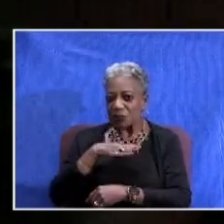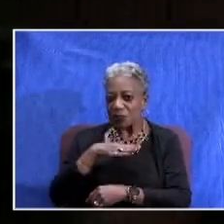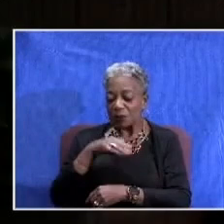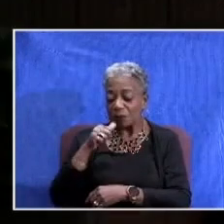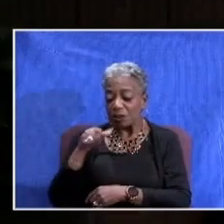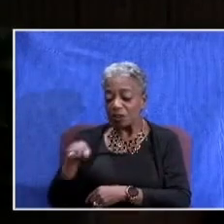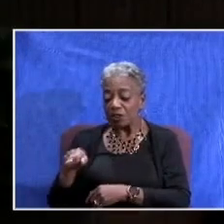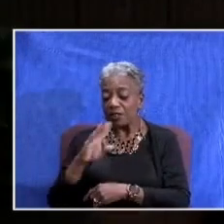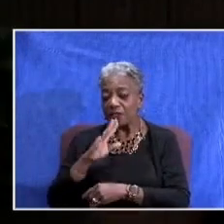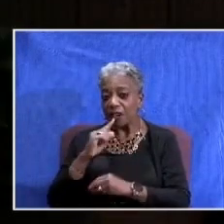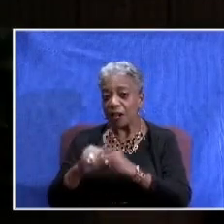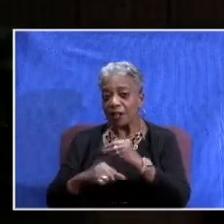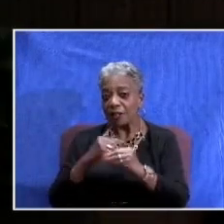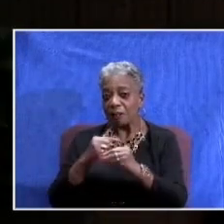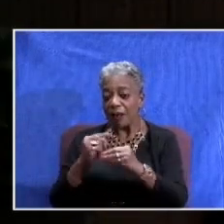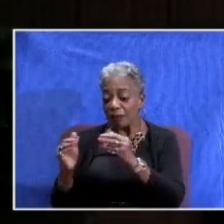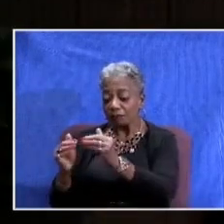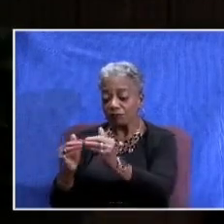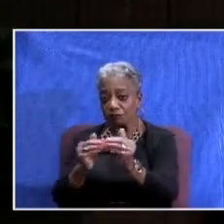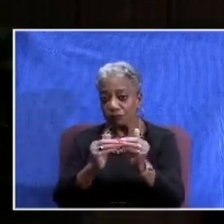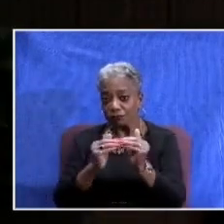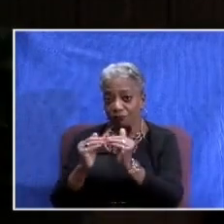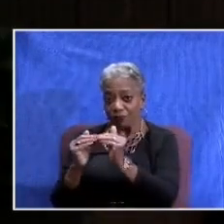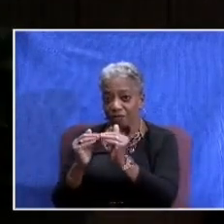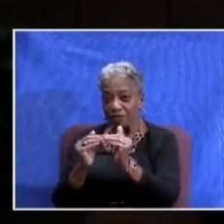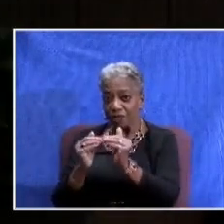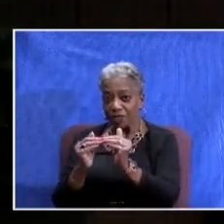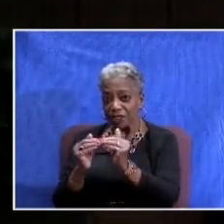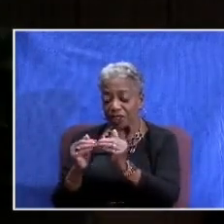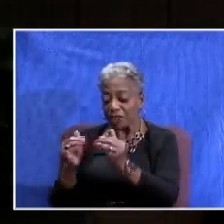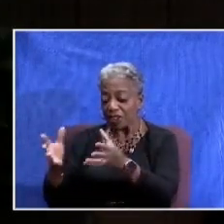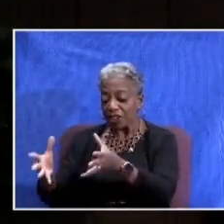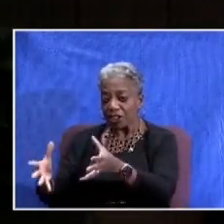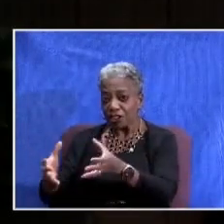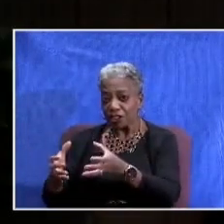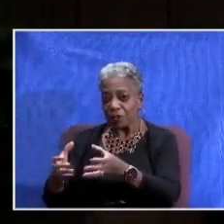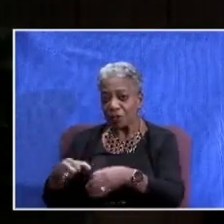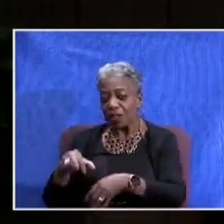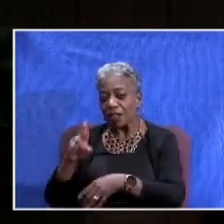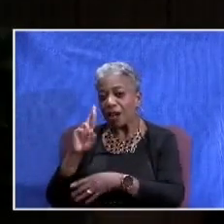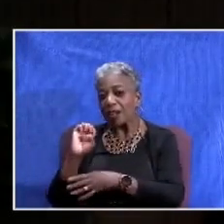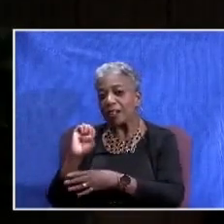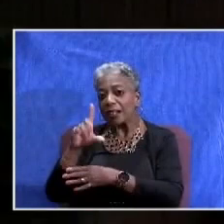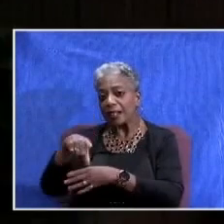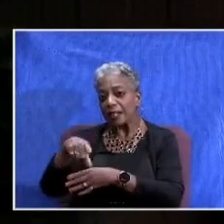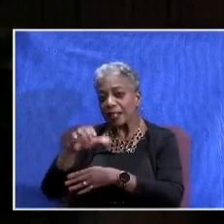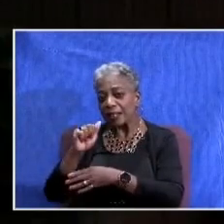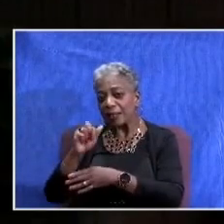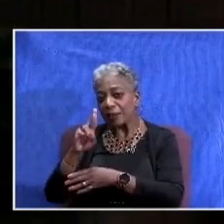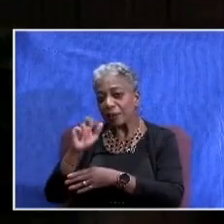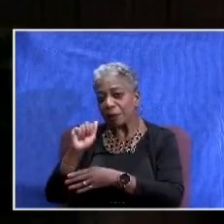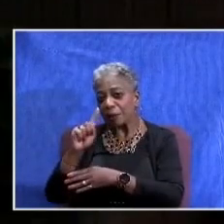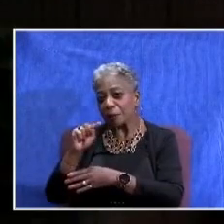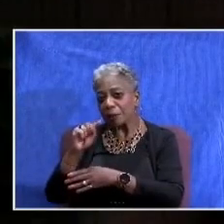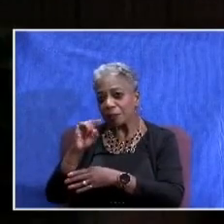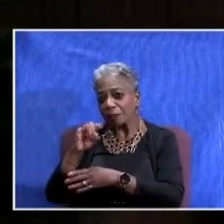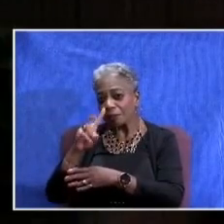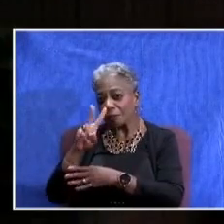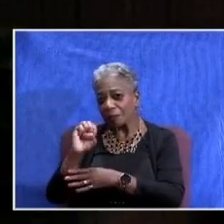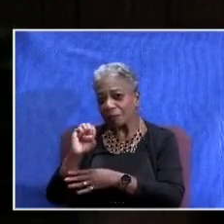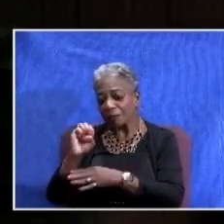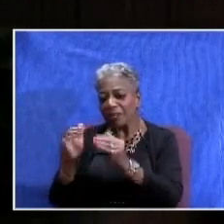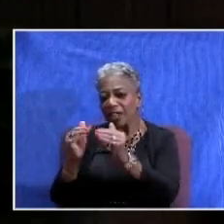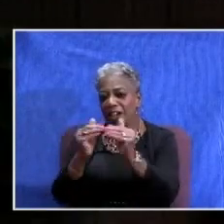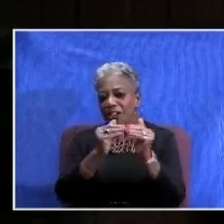justice. This sister was looking for reparative justice. And reparative